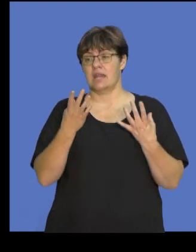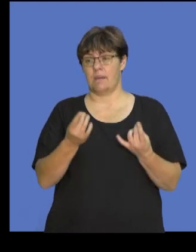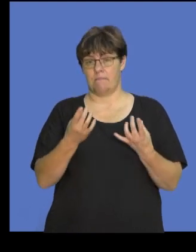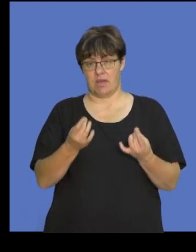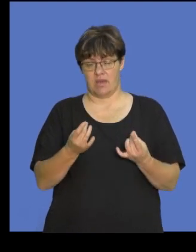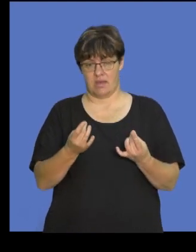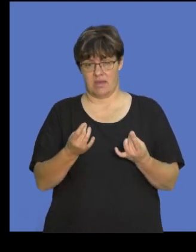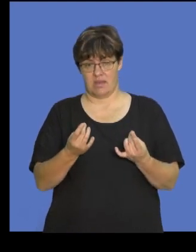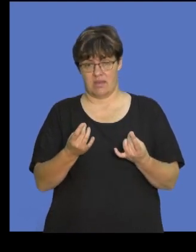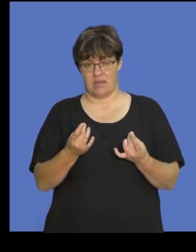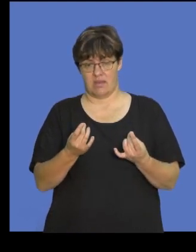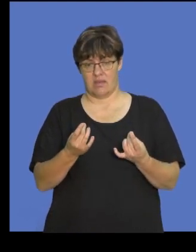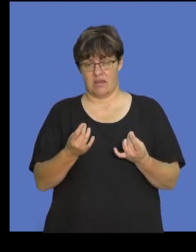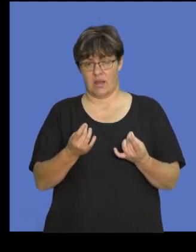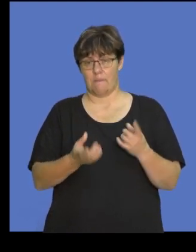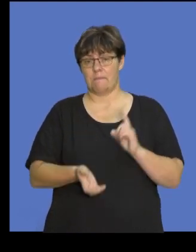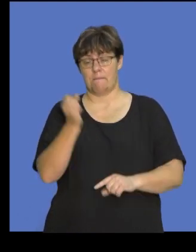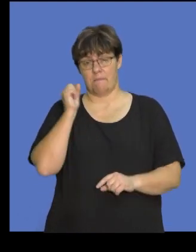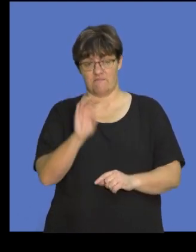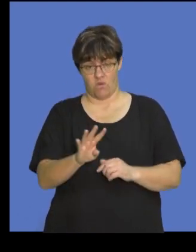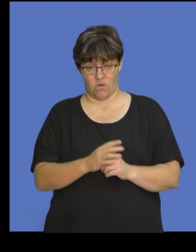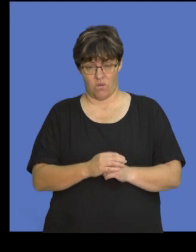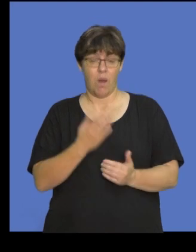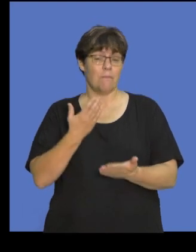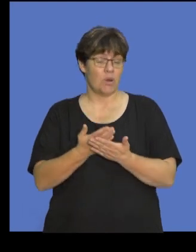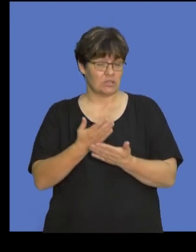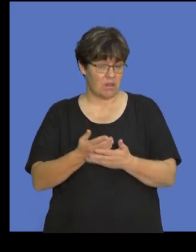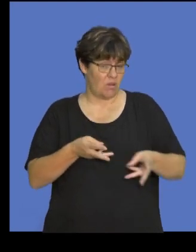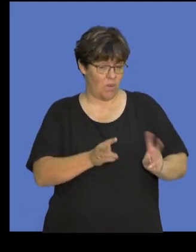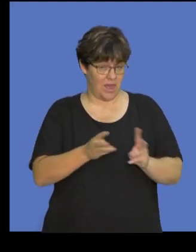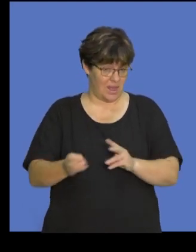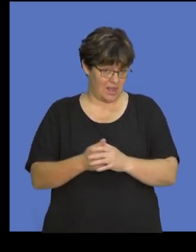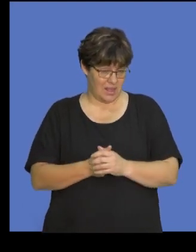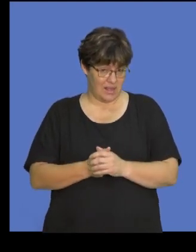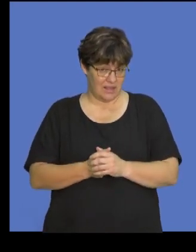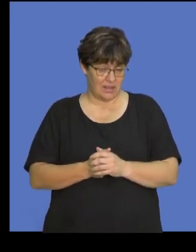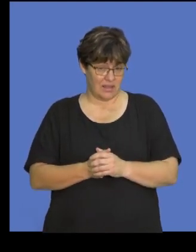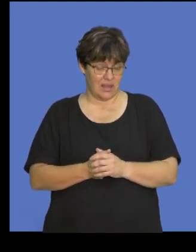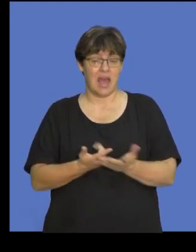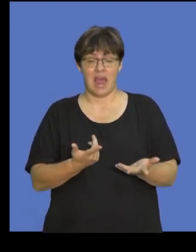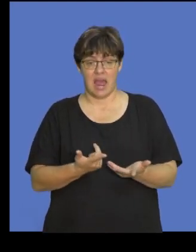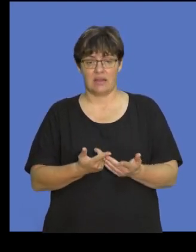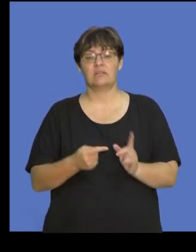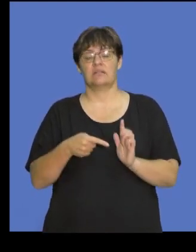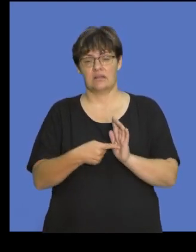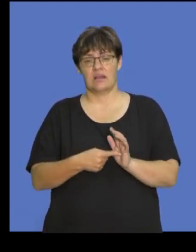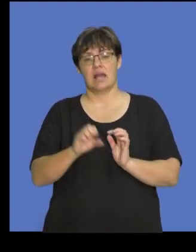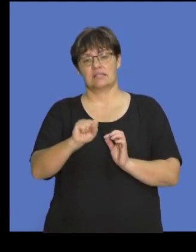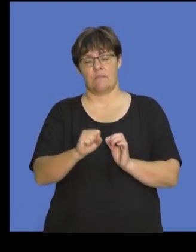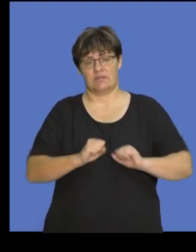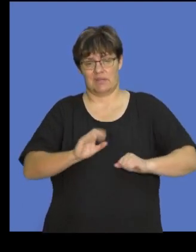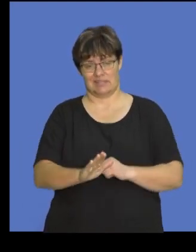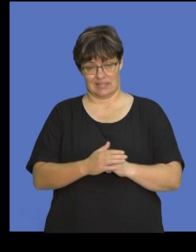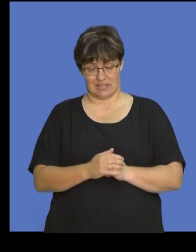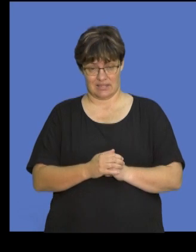number of getting a 4, the number of possible ways of getting a 4, and the number in the sample